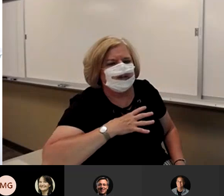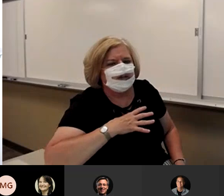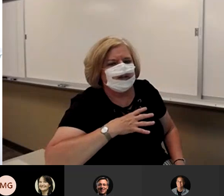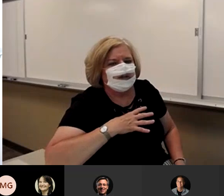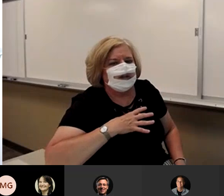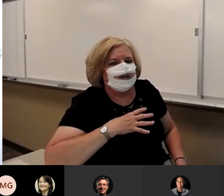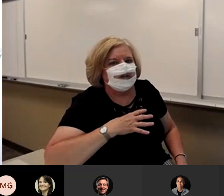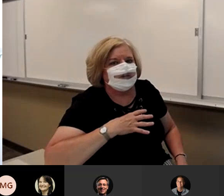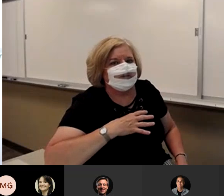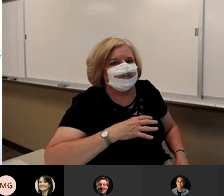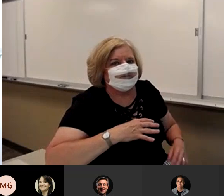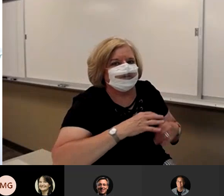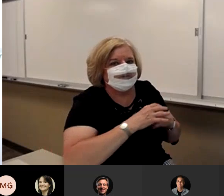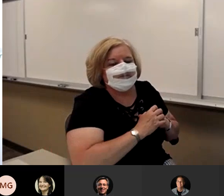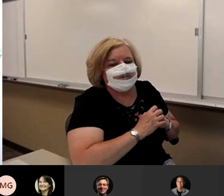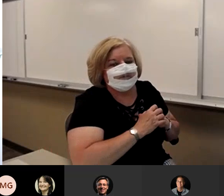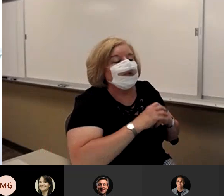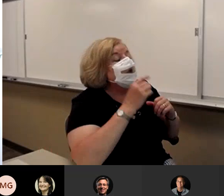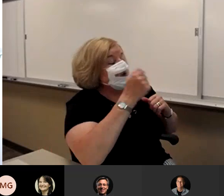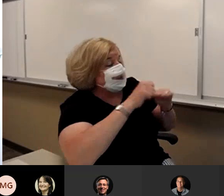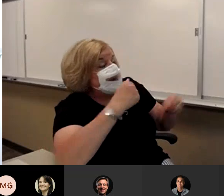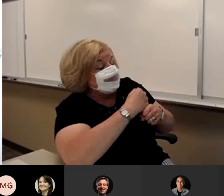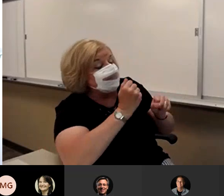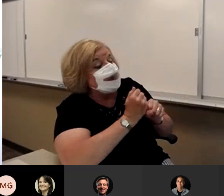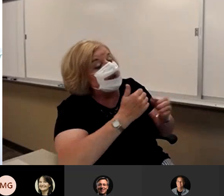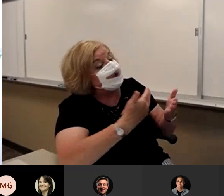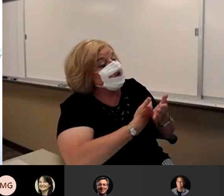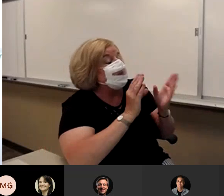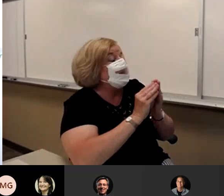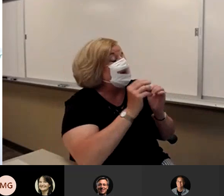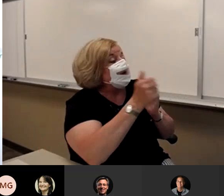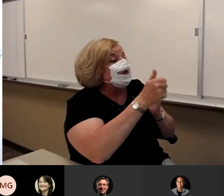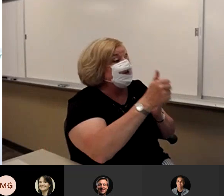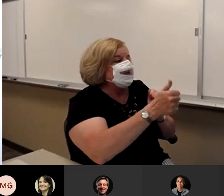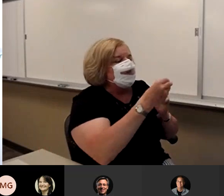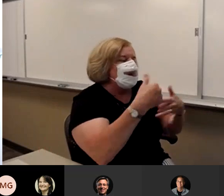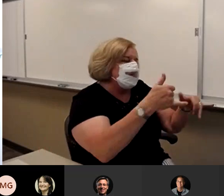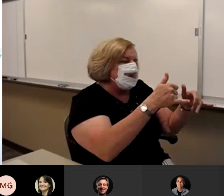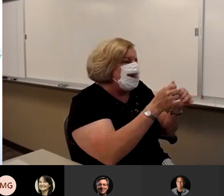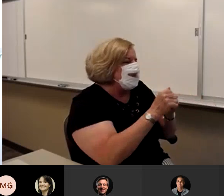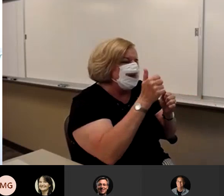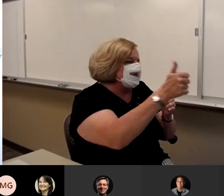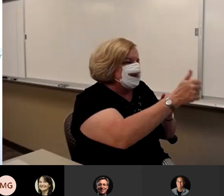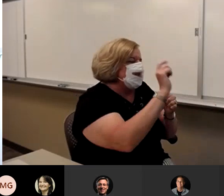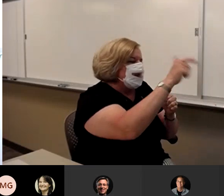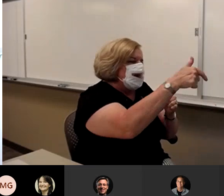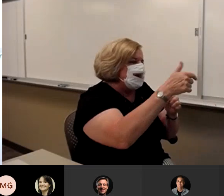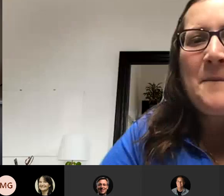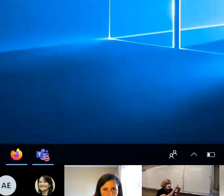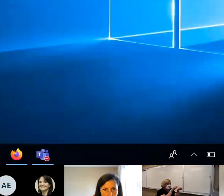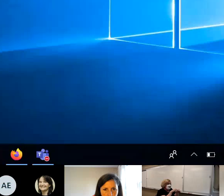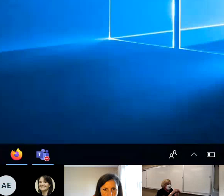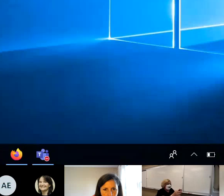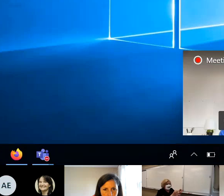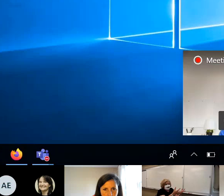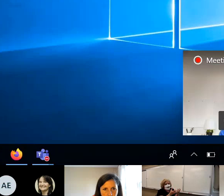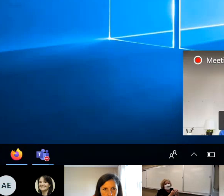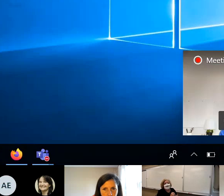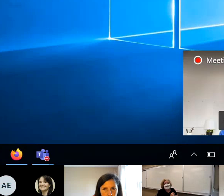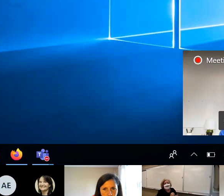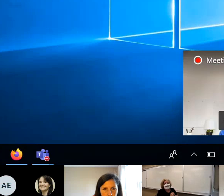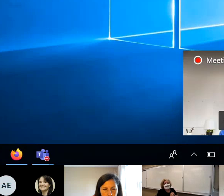create, we're going to create a new meeting and you can do a test meeting with yourself if you wanted to play around a little bit more with it. Okay. You